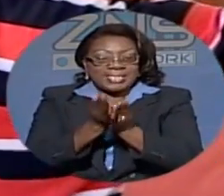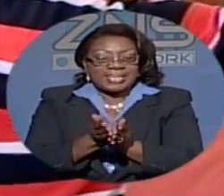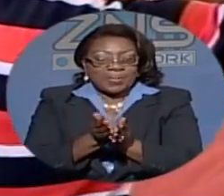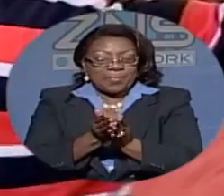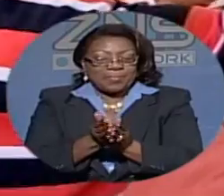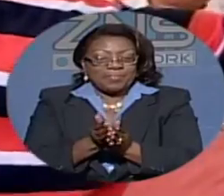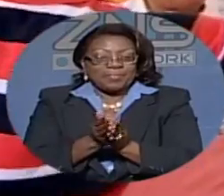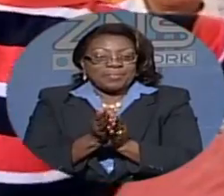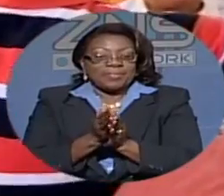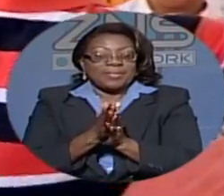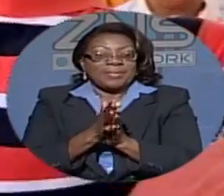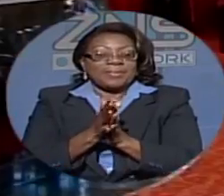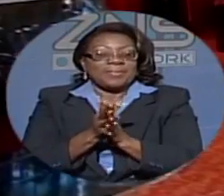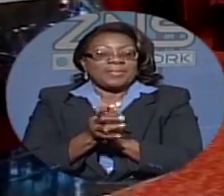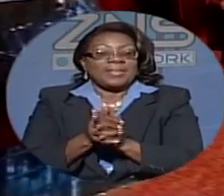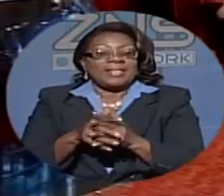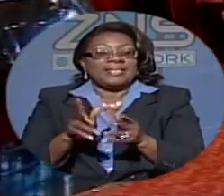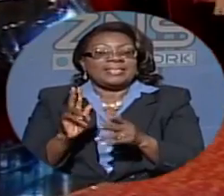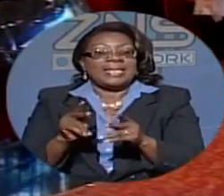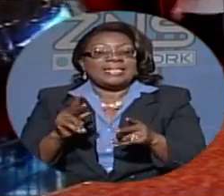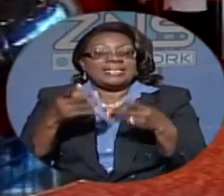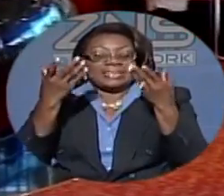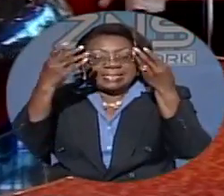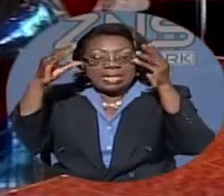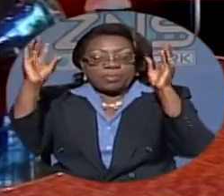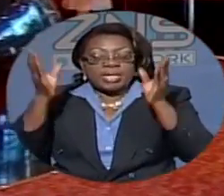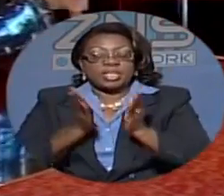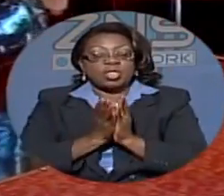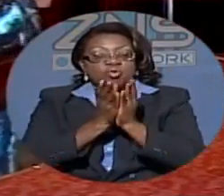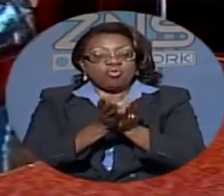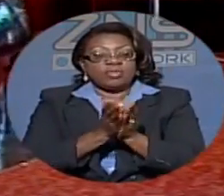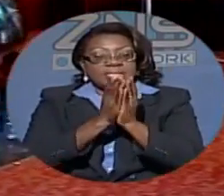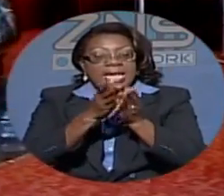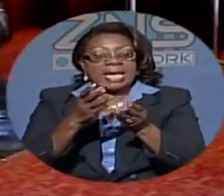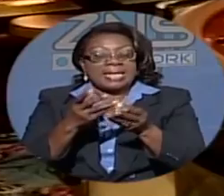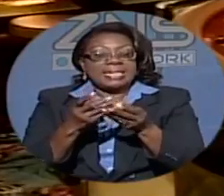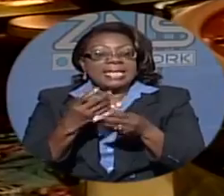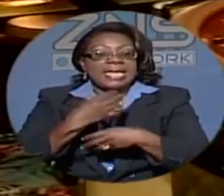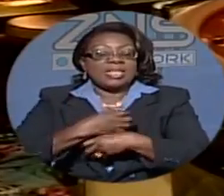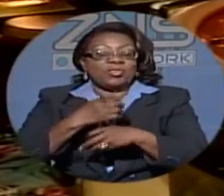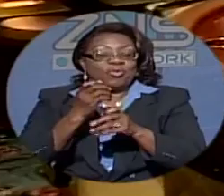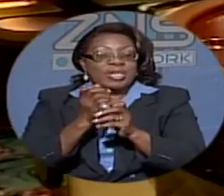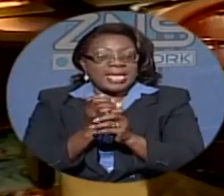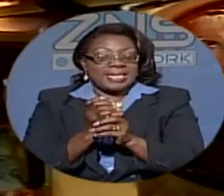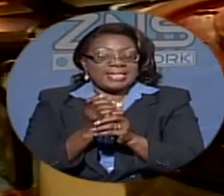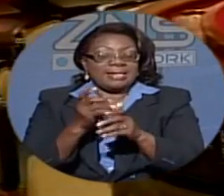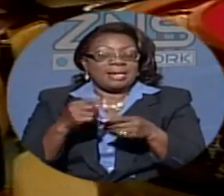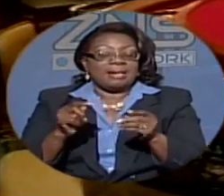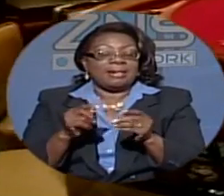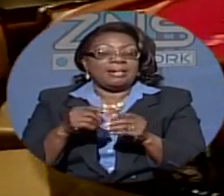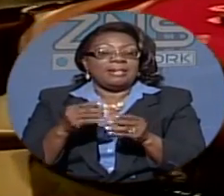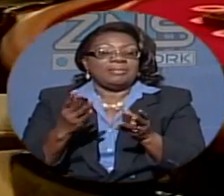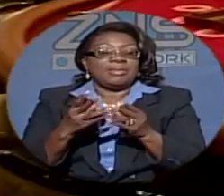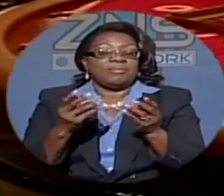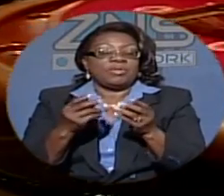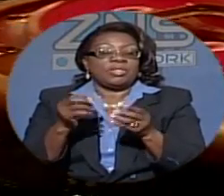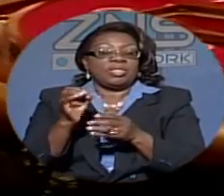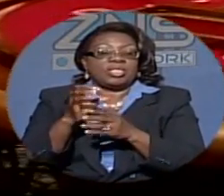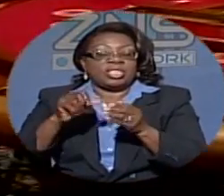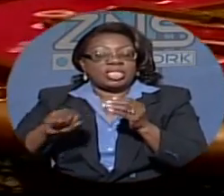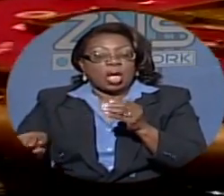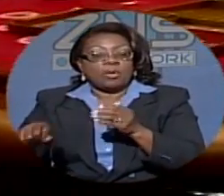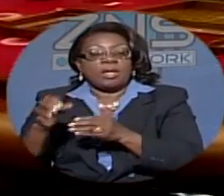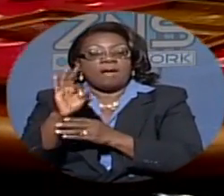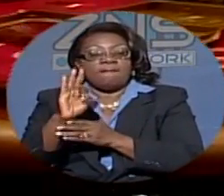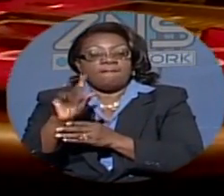taking advantage of the new route. He says Celebration Cruise Line is creating a niche in the crowded South Florida market and is trying to offer